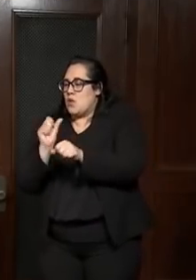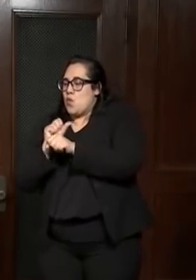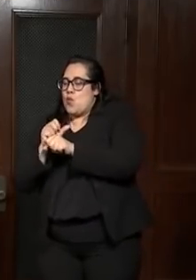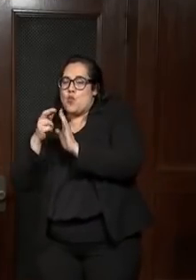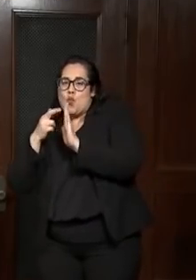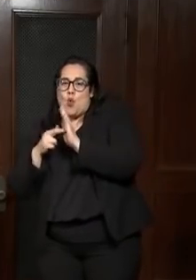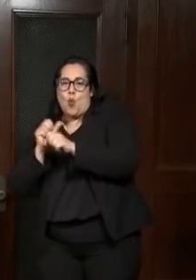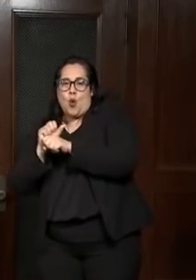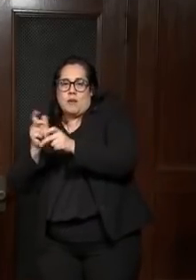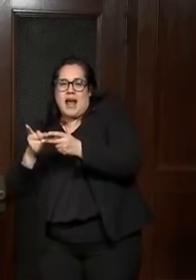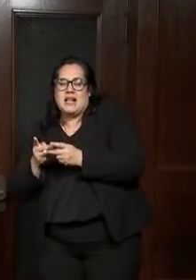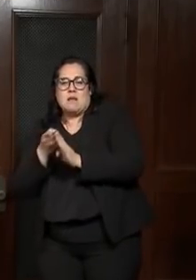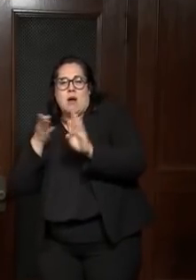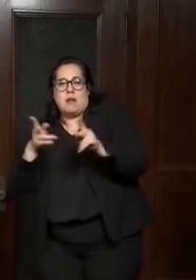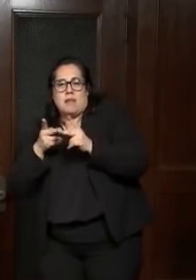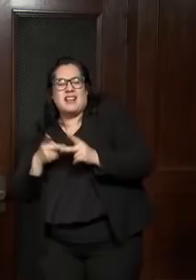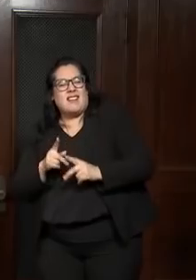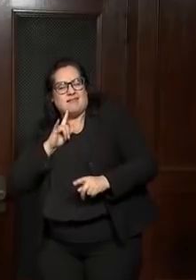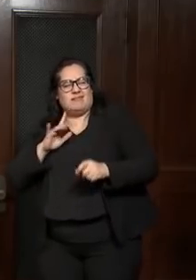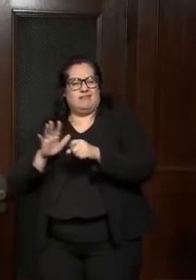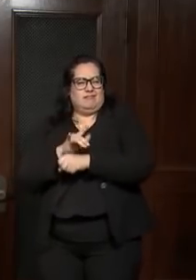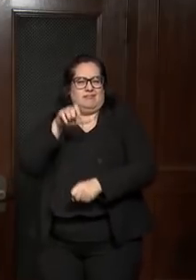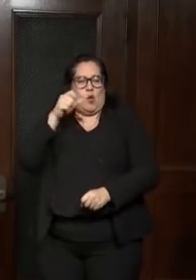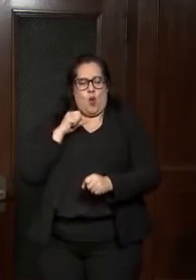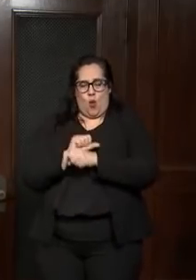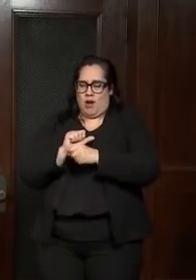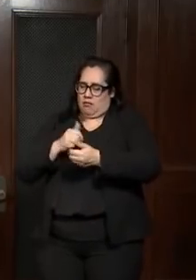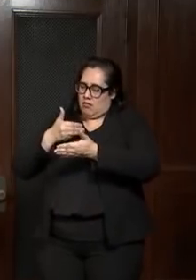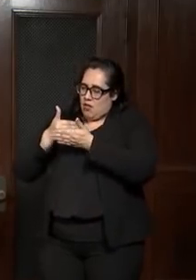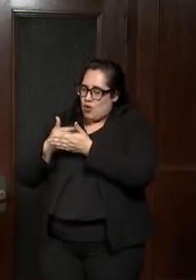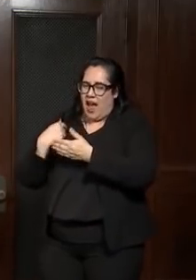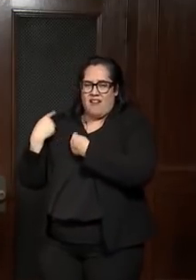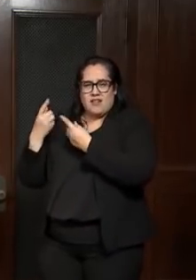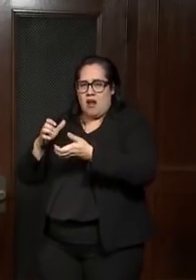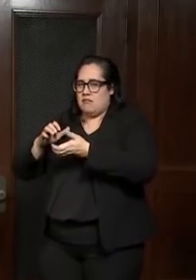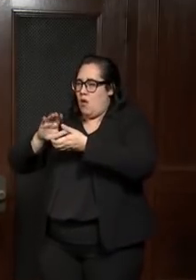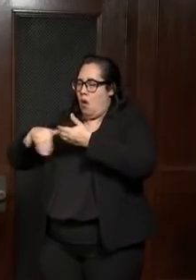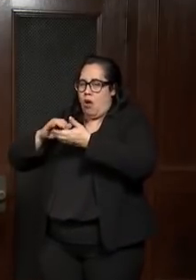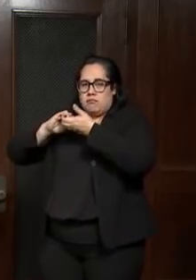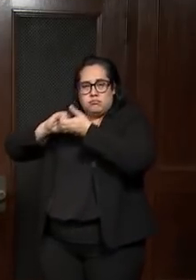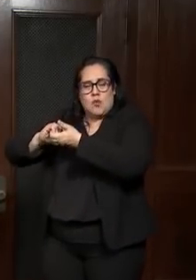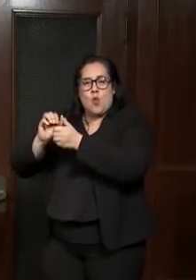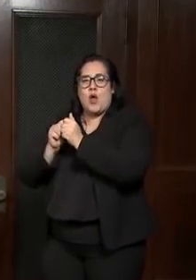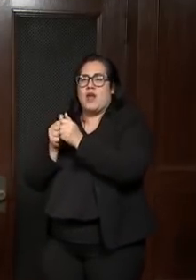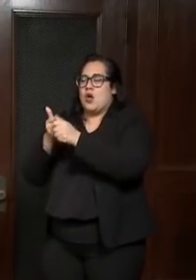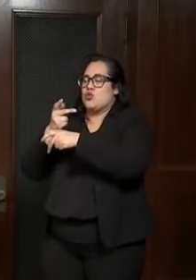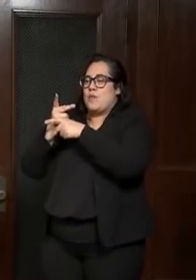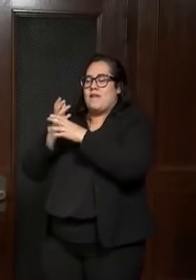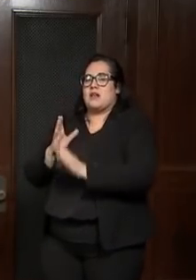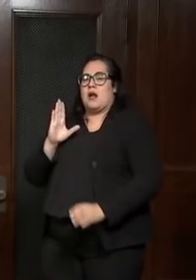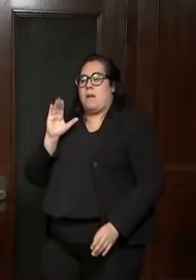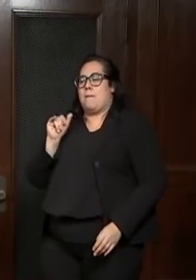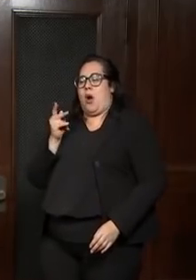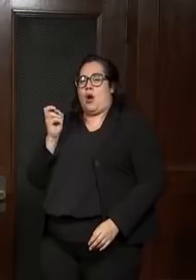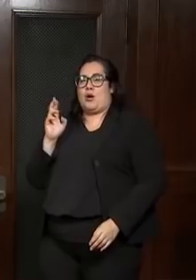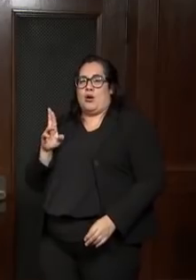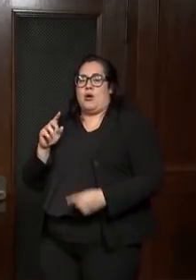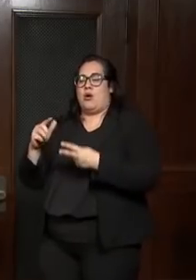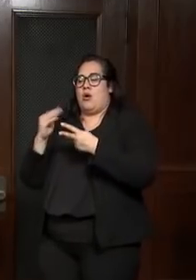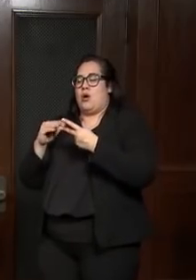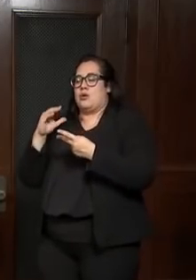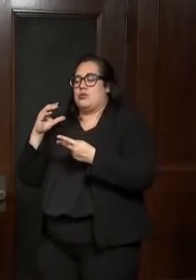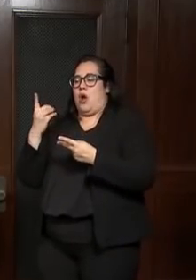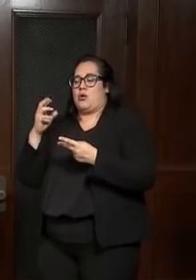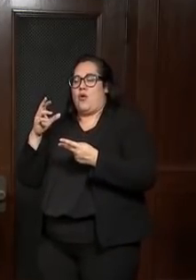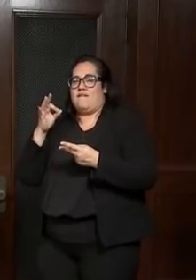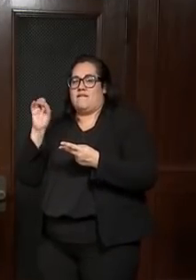and public places. So absolutely, we've been working very closely, and I've done that all hand in hand with Supervisor Barger, Dr. Ferrer. We're